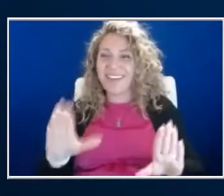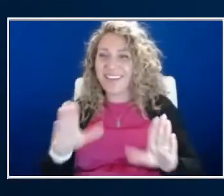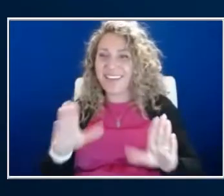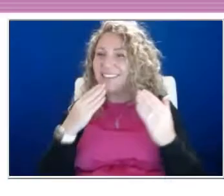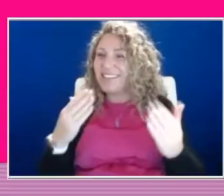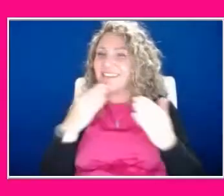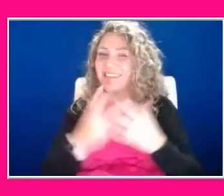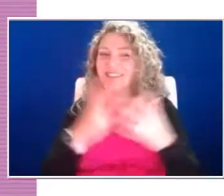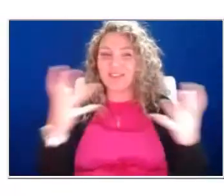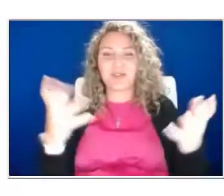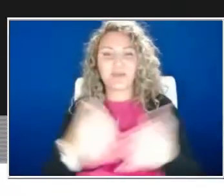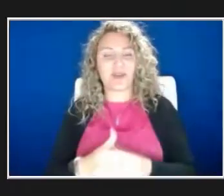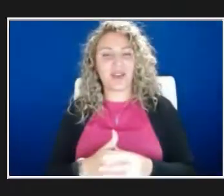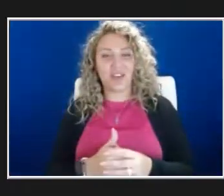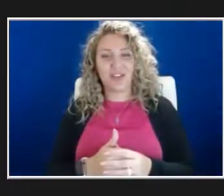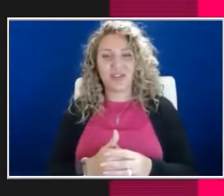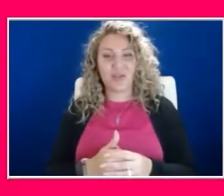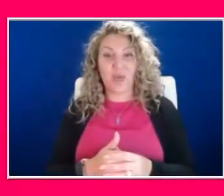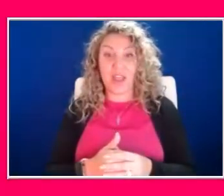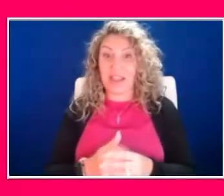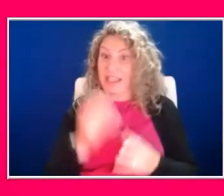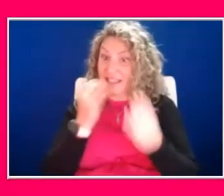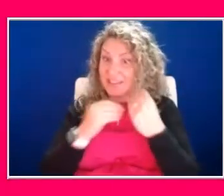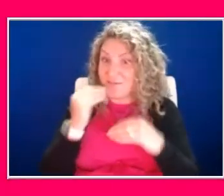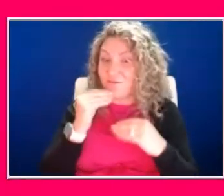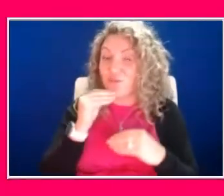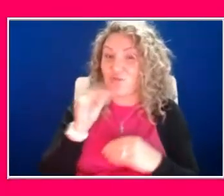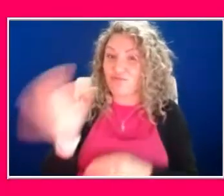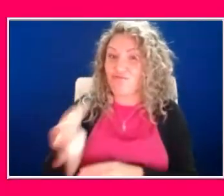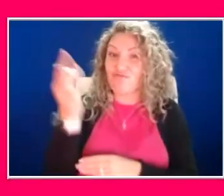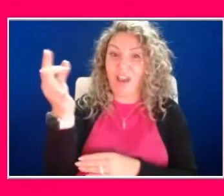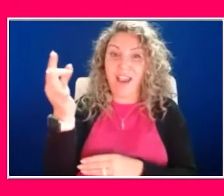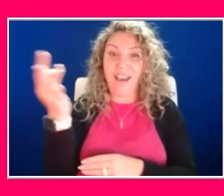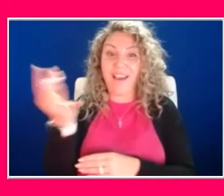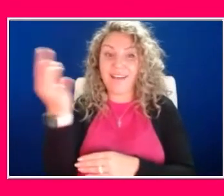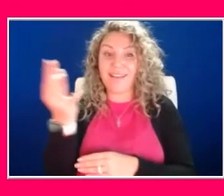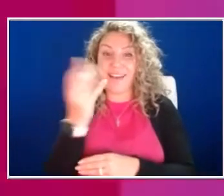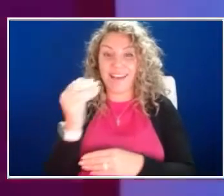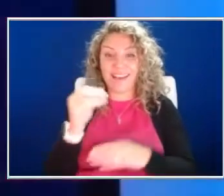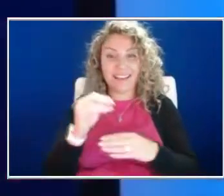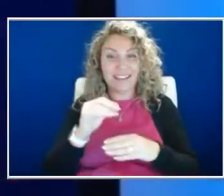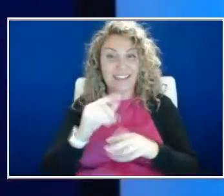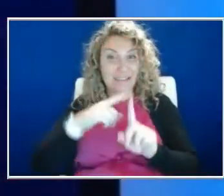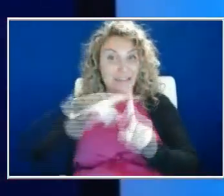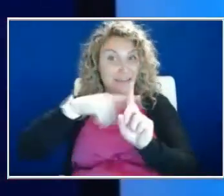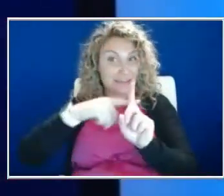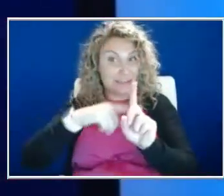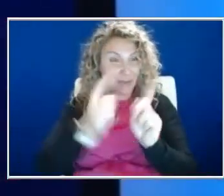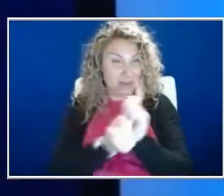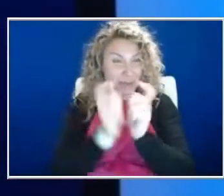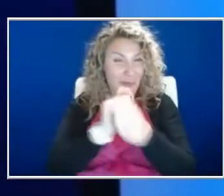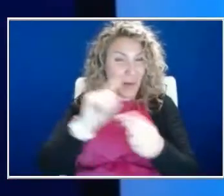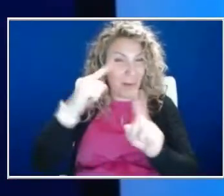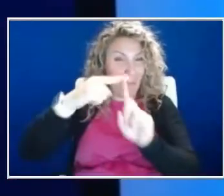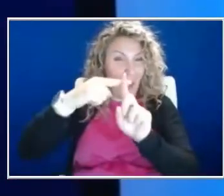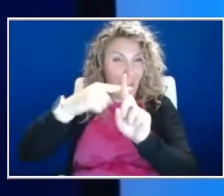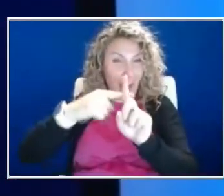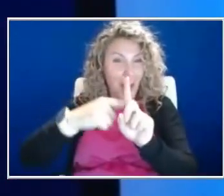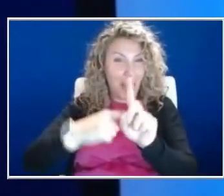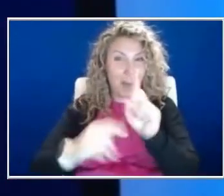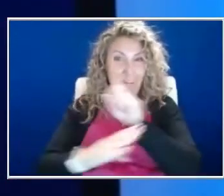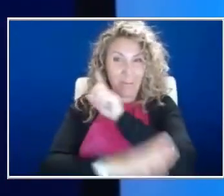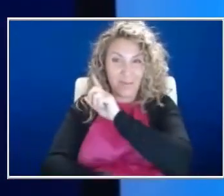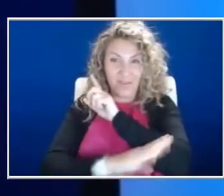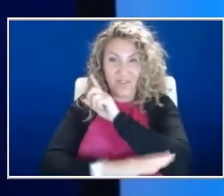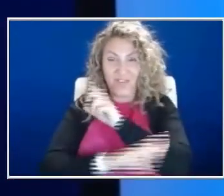much. Well, it's Foodie Friday, and as temperatures start to drop just a bit, it's time to switch up those fall recipes. Here's another great one